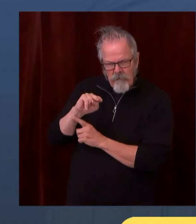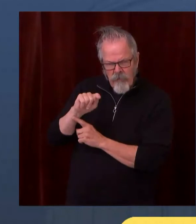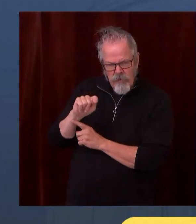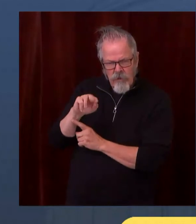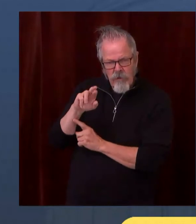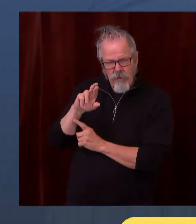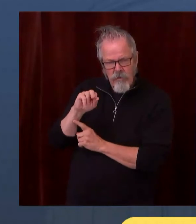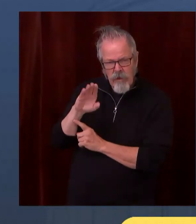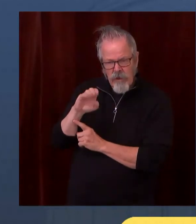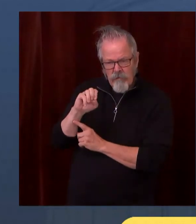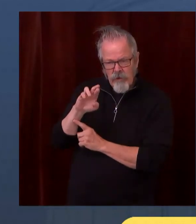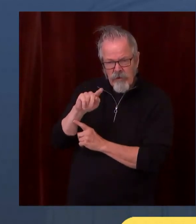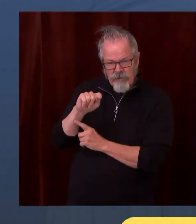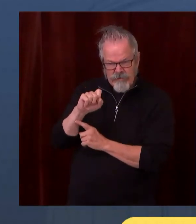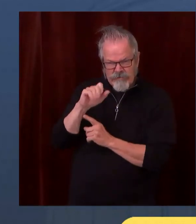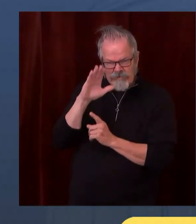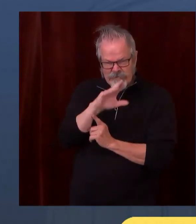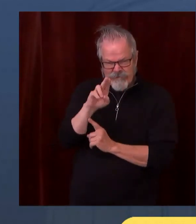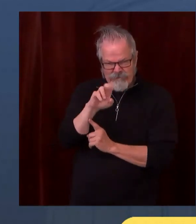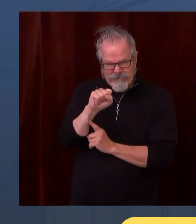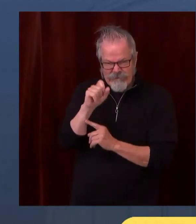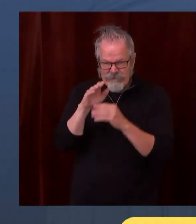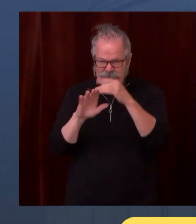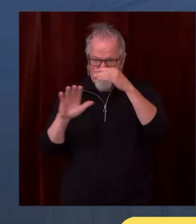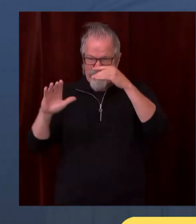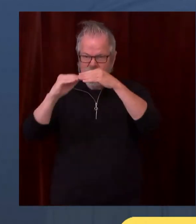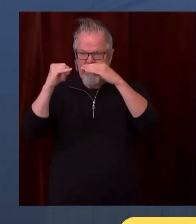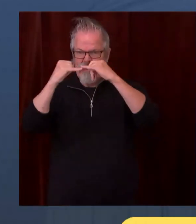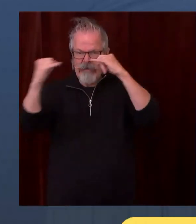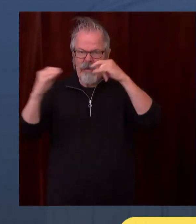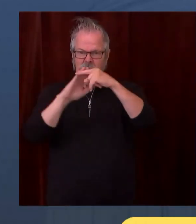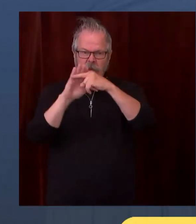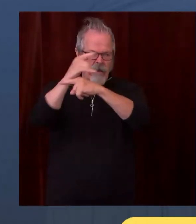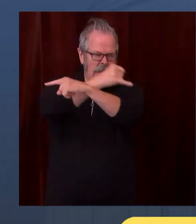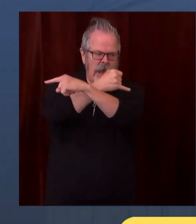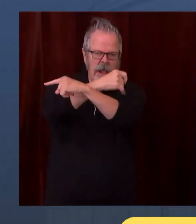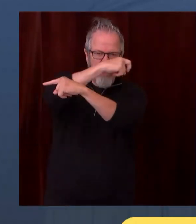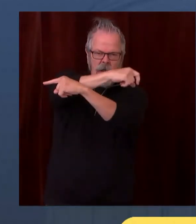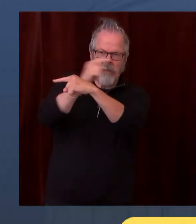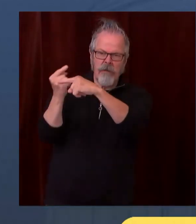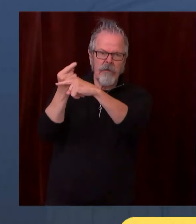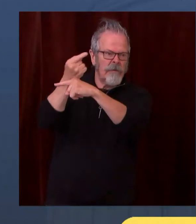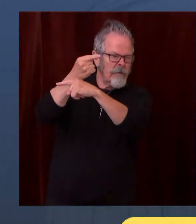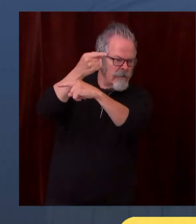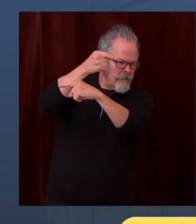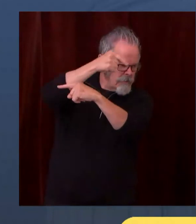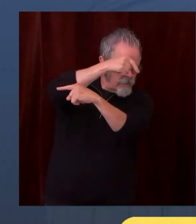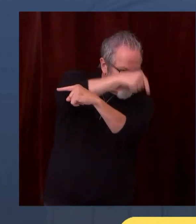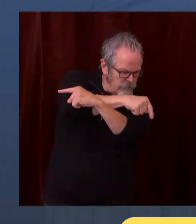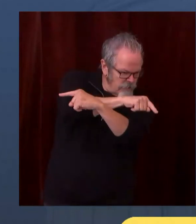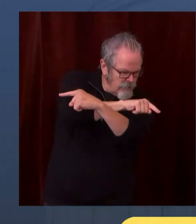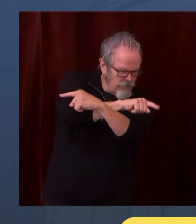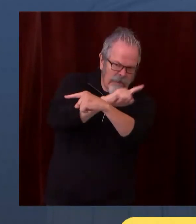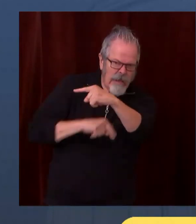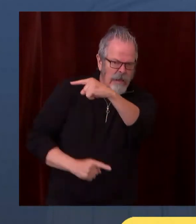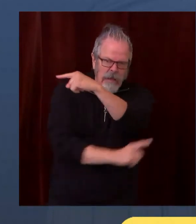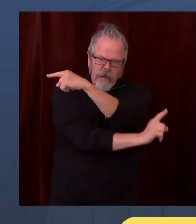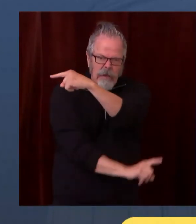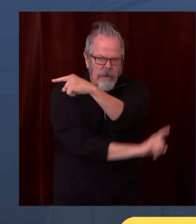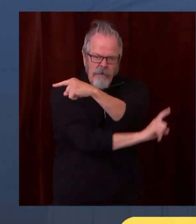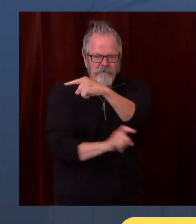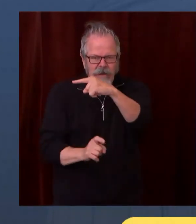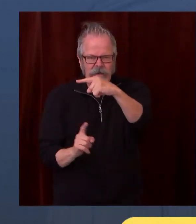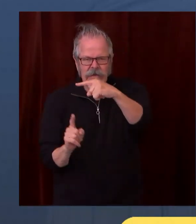I probably should listen to see if they have any ideas. We're at the mercy of the federal governments on both sides of the